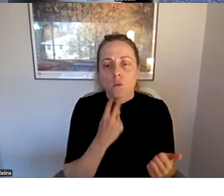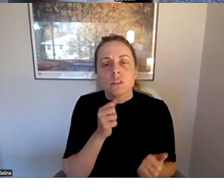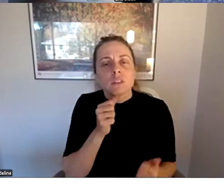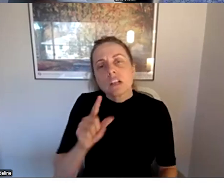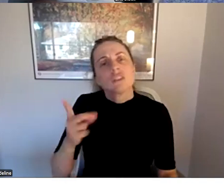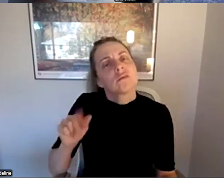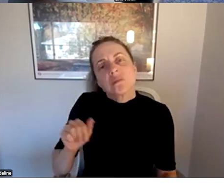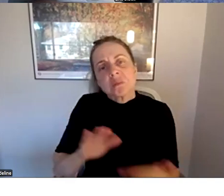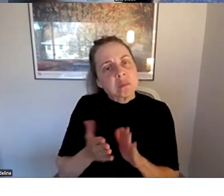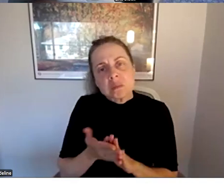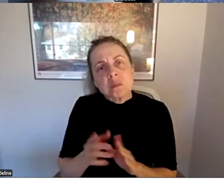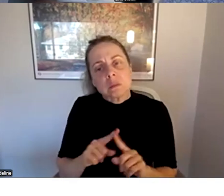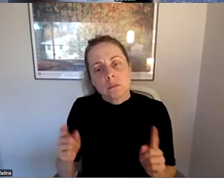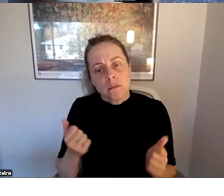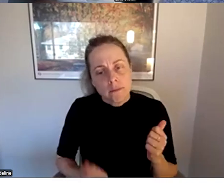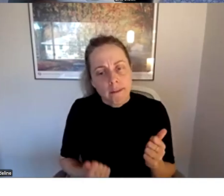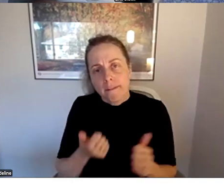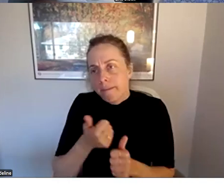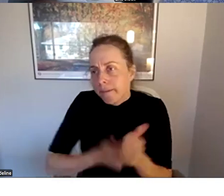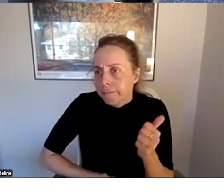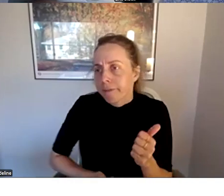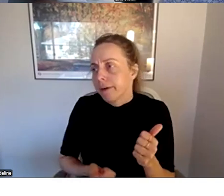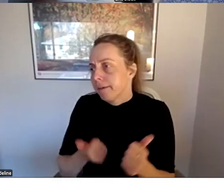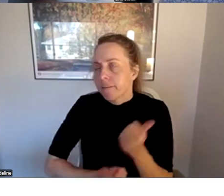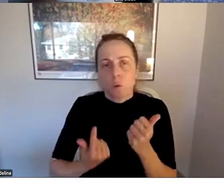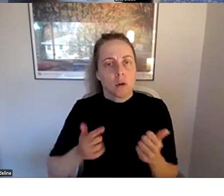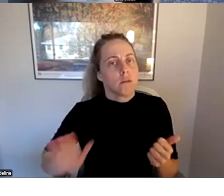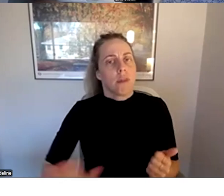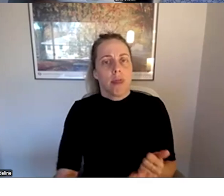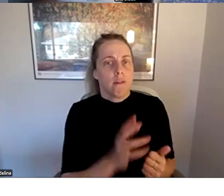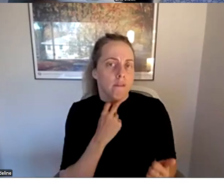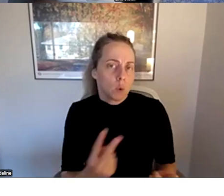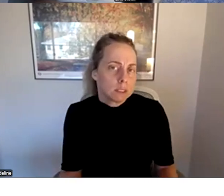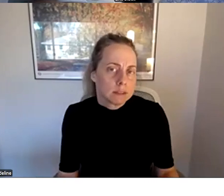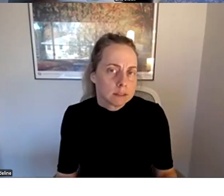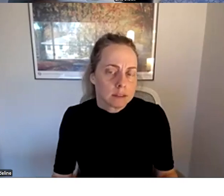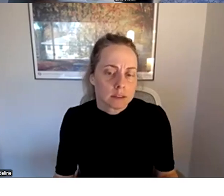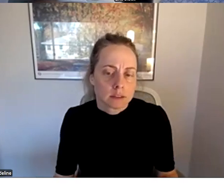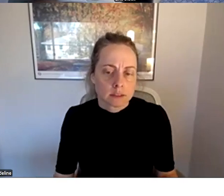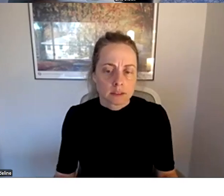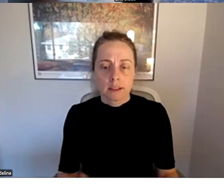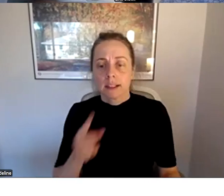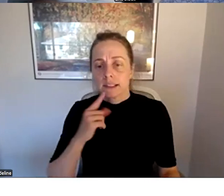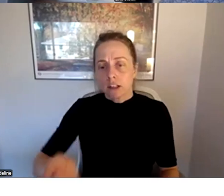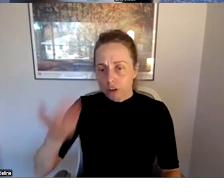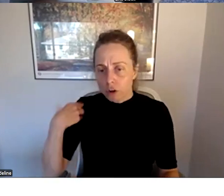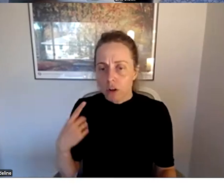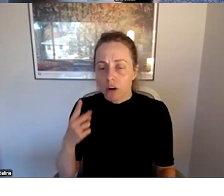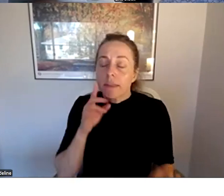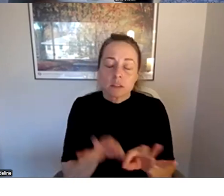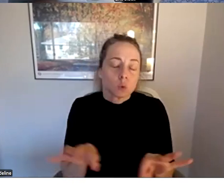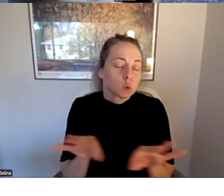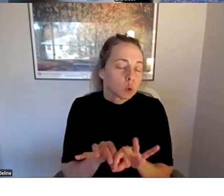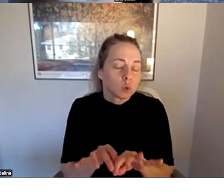community, but, you know, everybody's voices. Like I said earlier, I think it's crucial that people